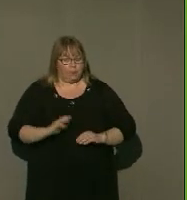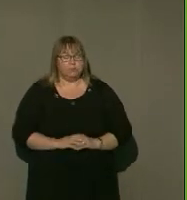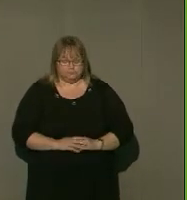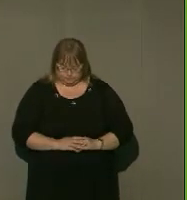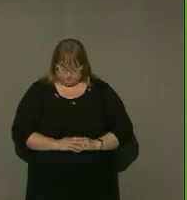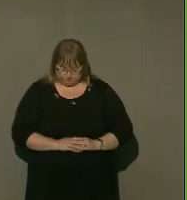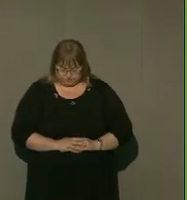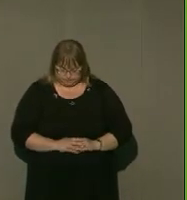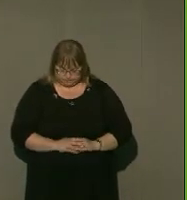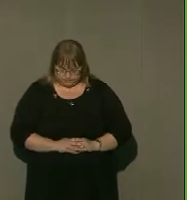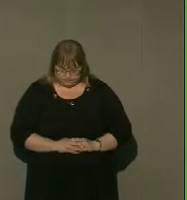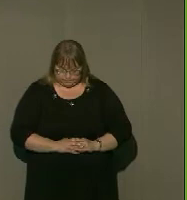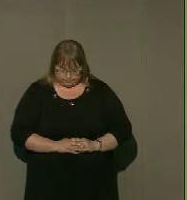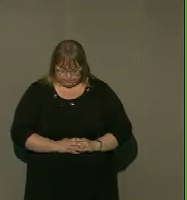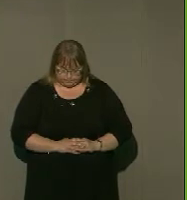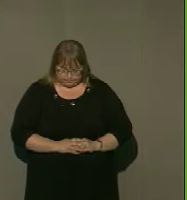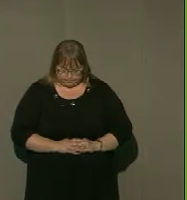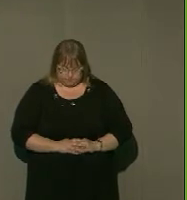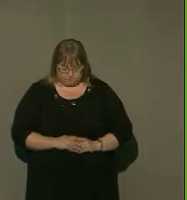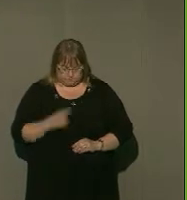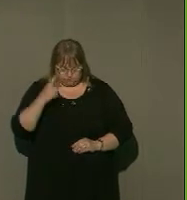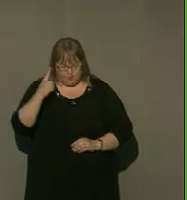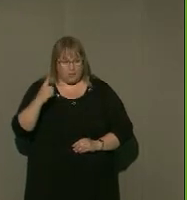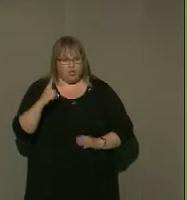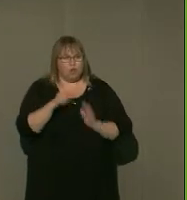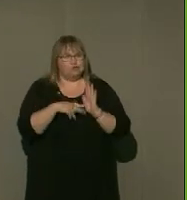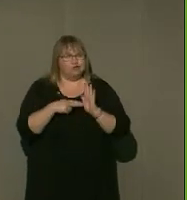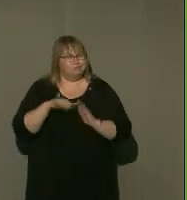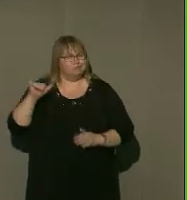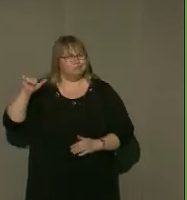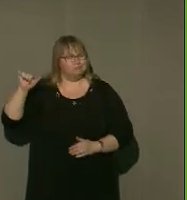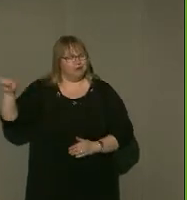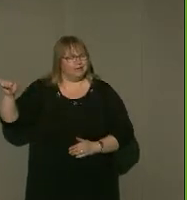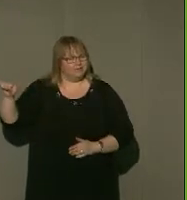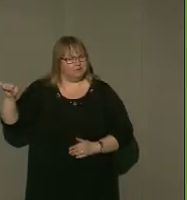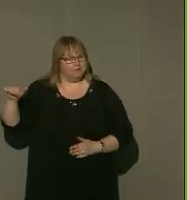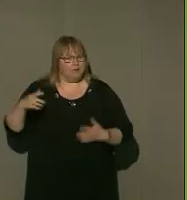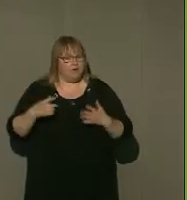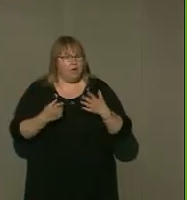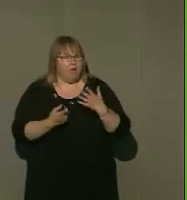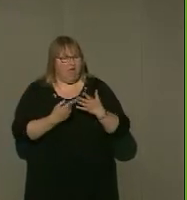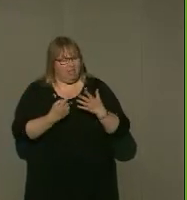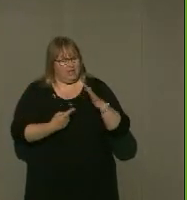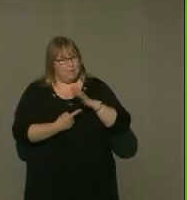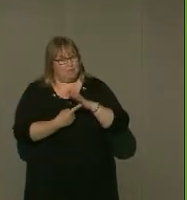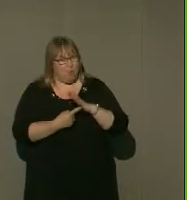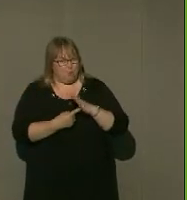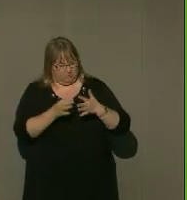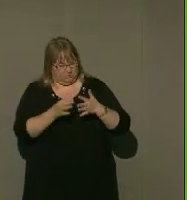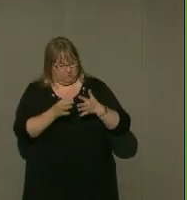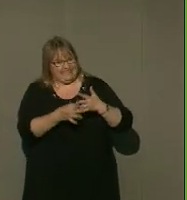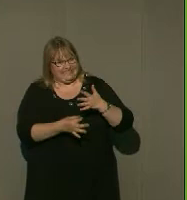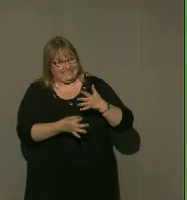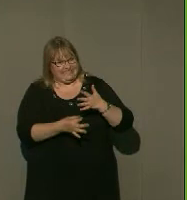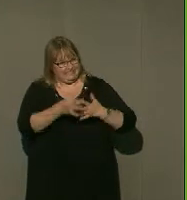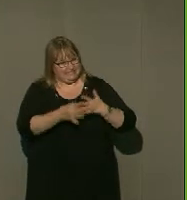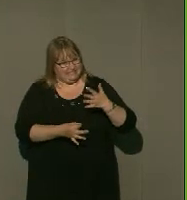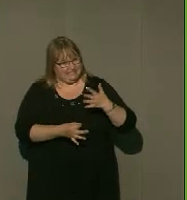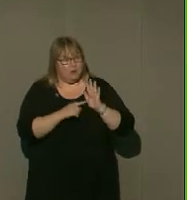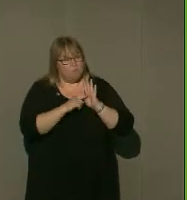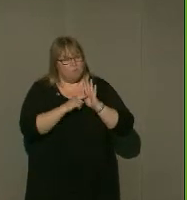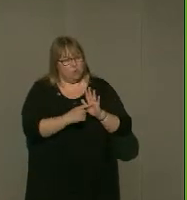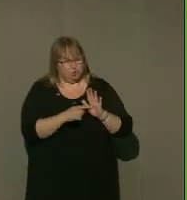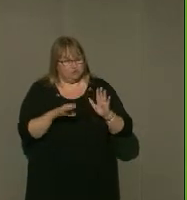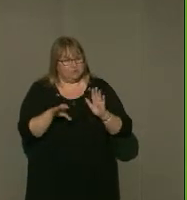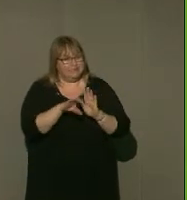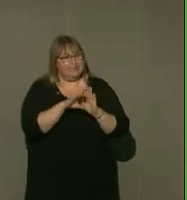think John actually put his finger on it when he said that there are other important motions in the Section D, one